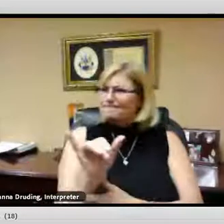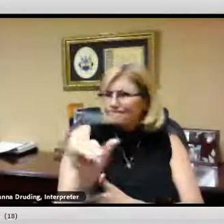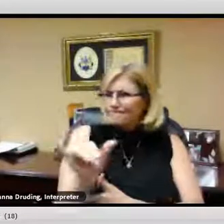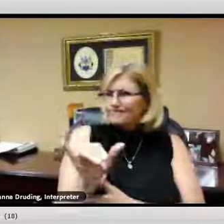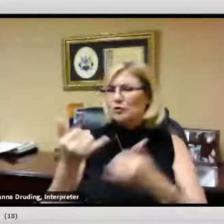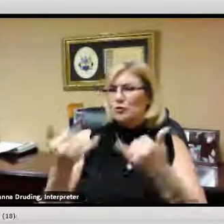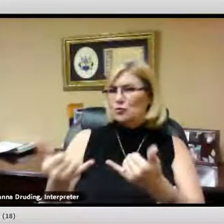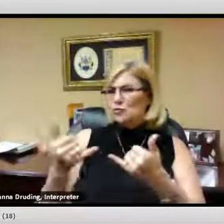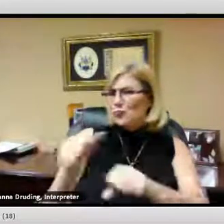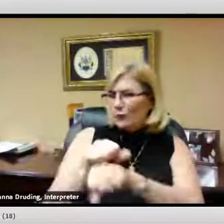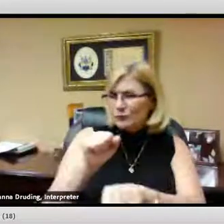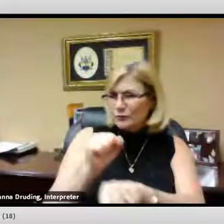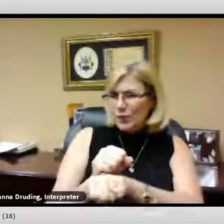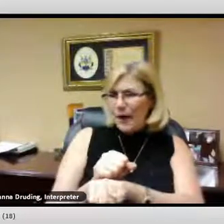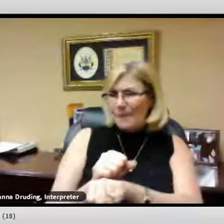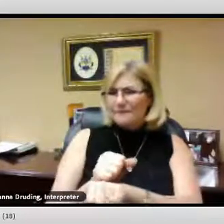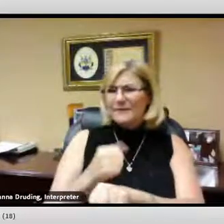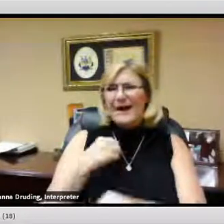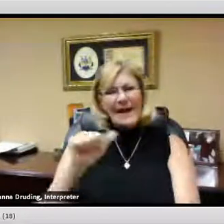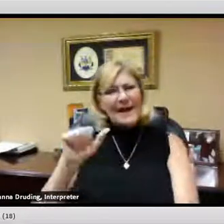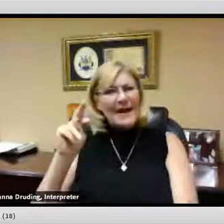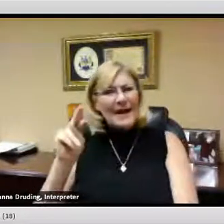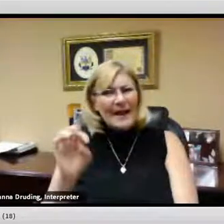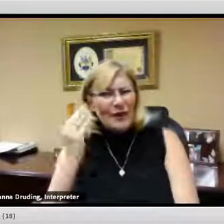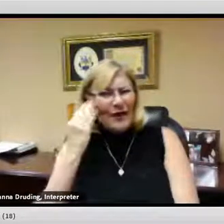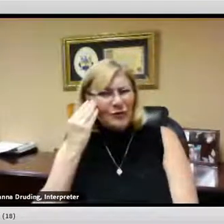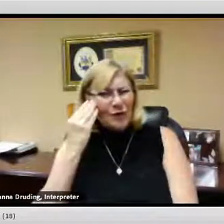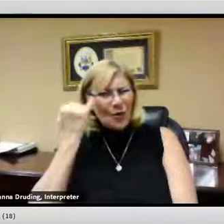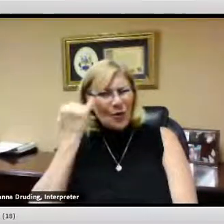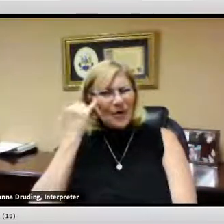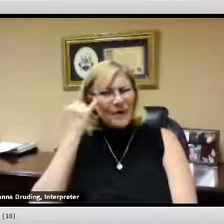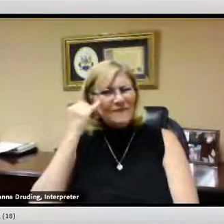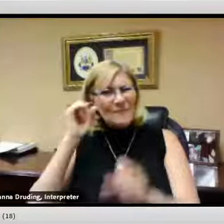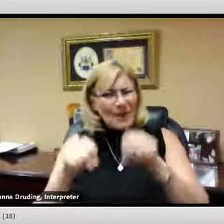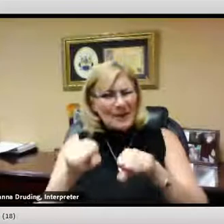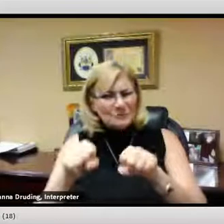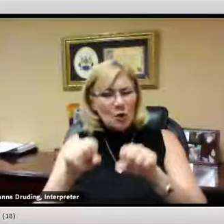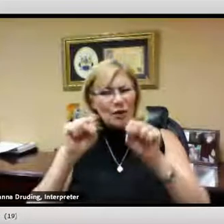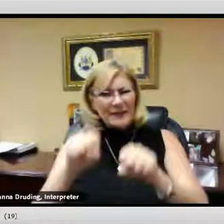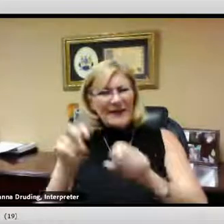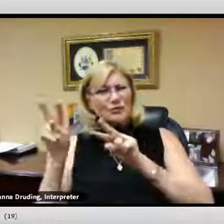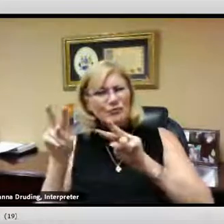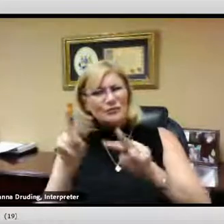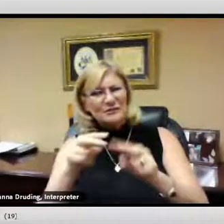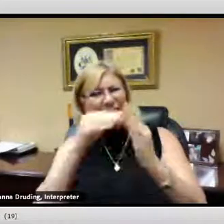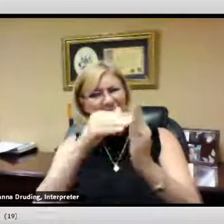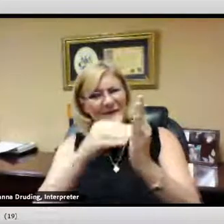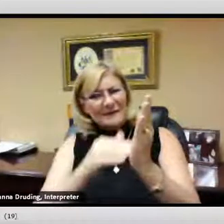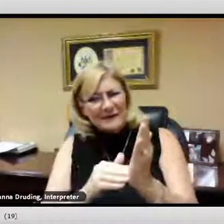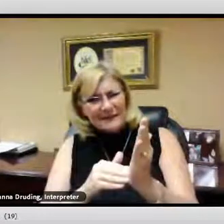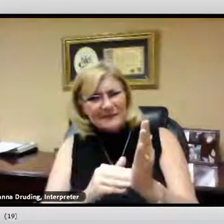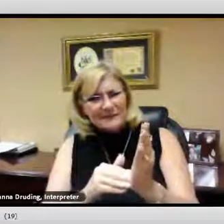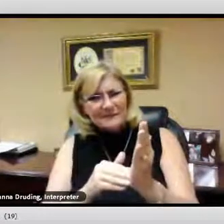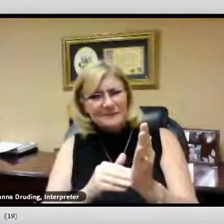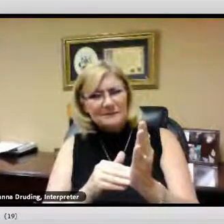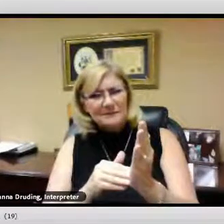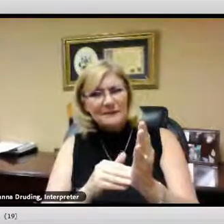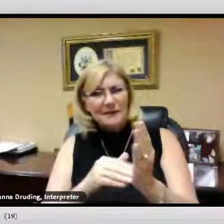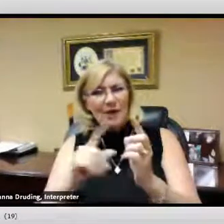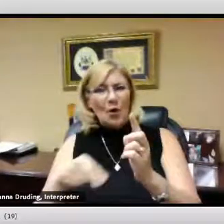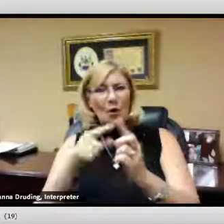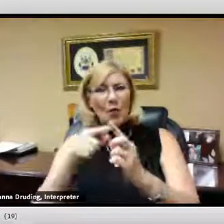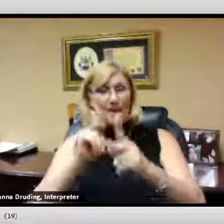job in this list? So Erin, I don't know if it's possible. Can you see the list? Can you make it possible to see the list while